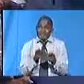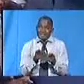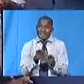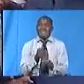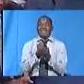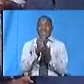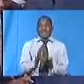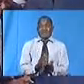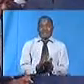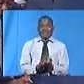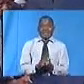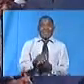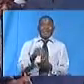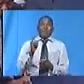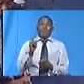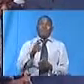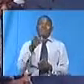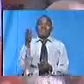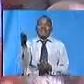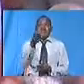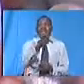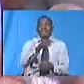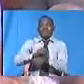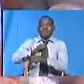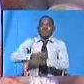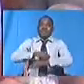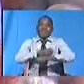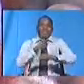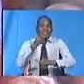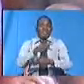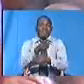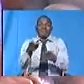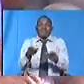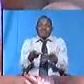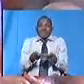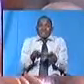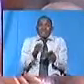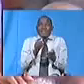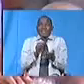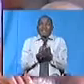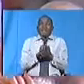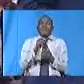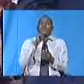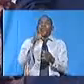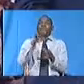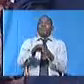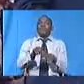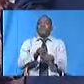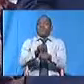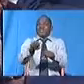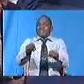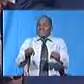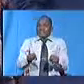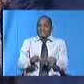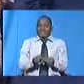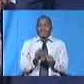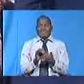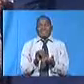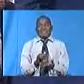polling station where they went to perform their duty was not one of the polling stations